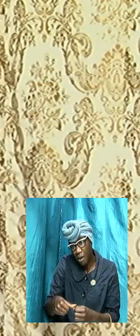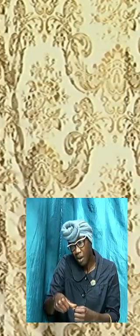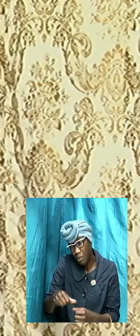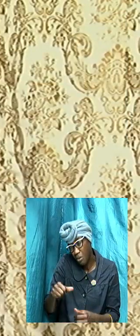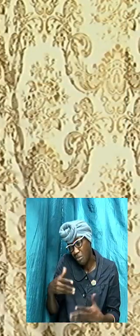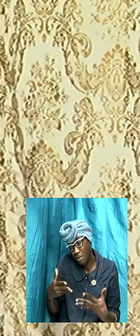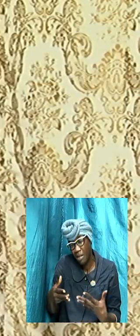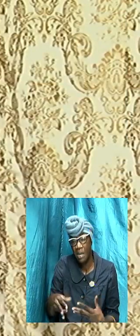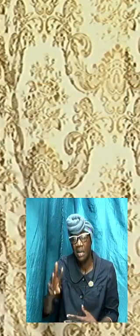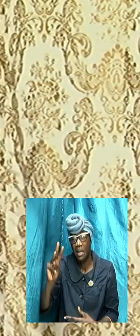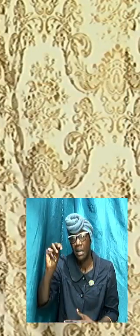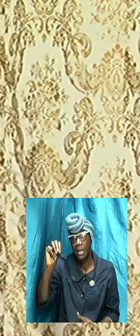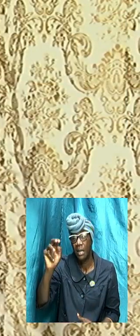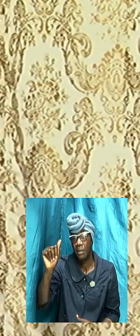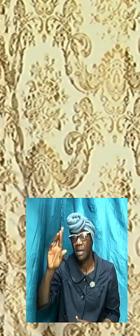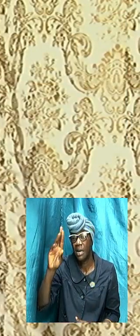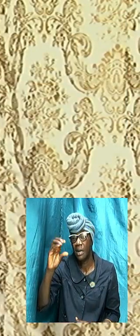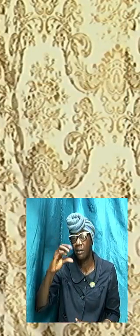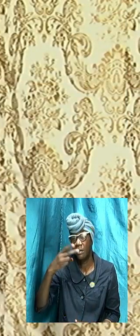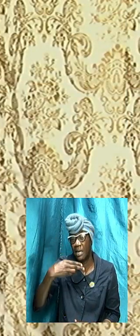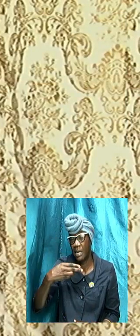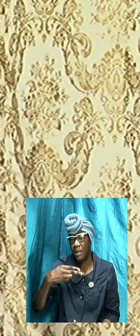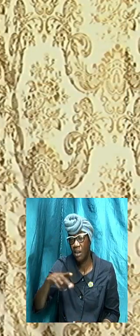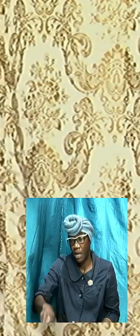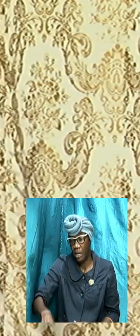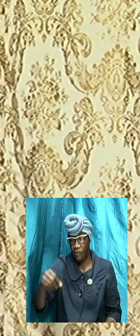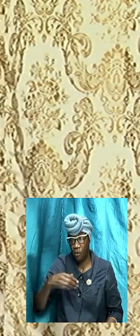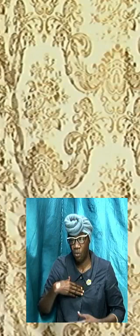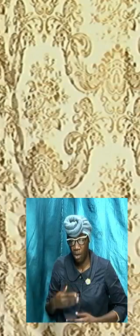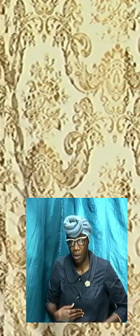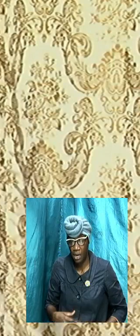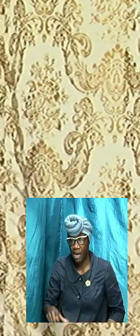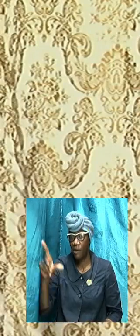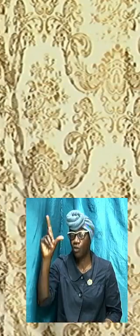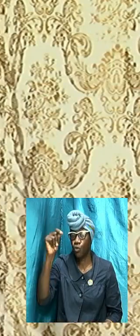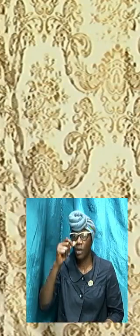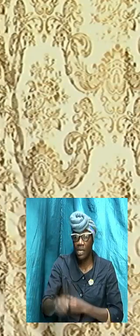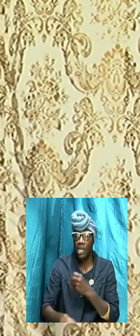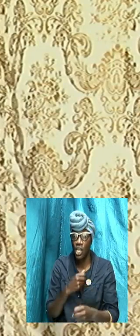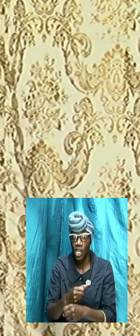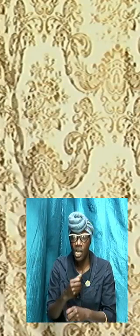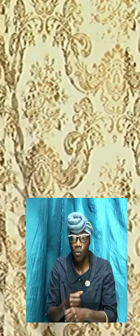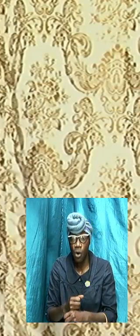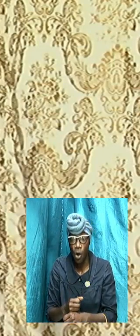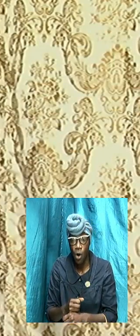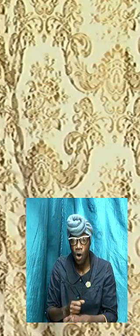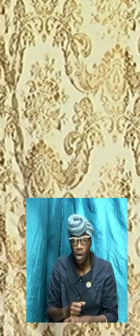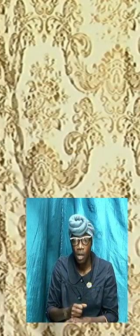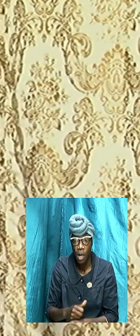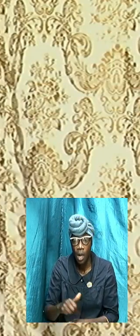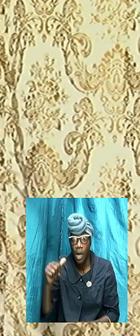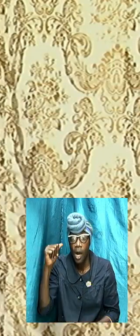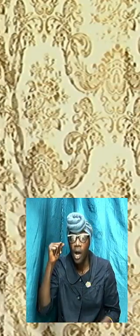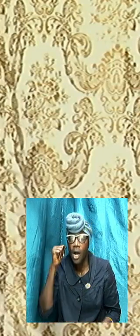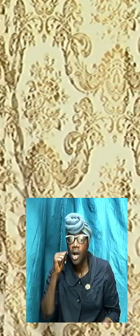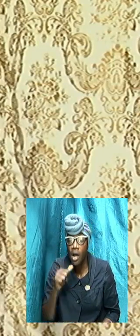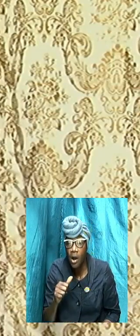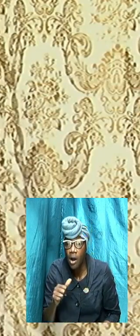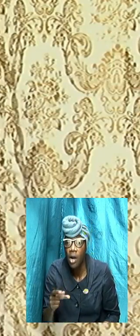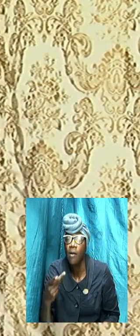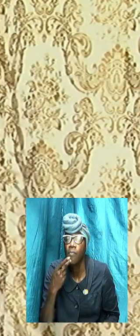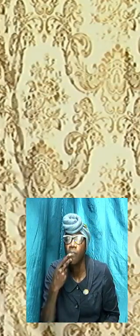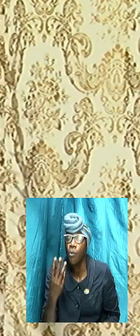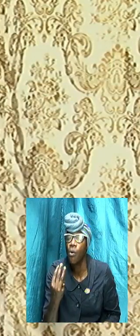of this year, where they found the body of a 20-year-old girl, amen, in Portmore, amen, and along the dyke